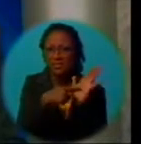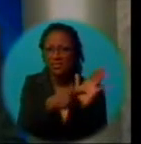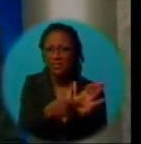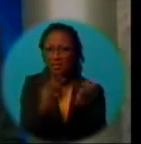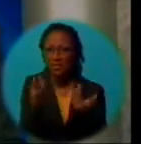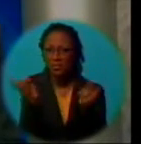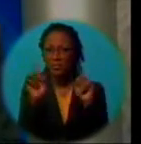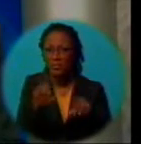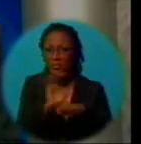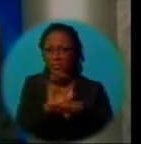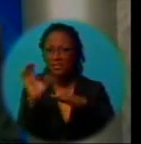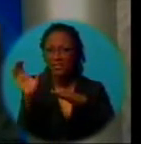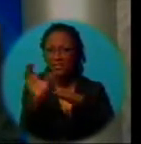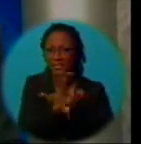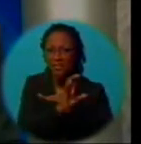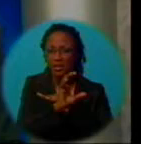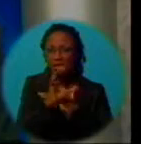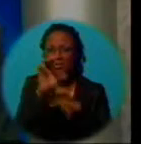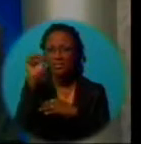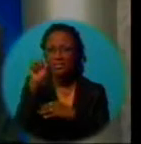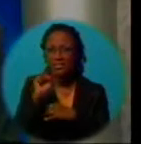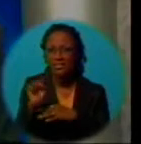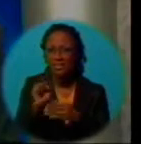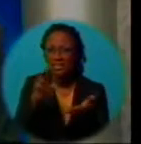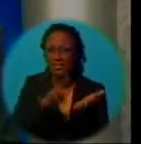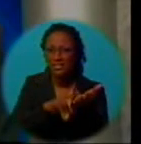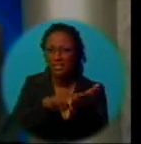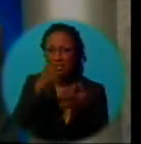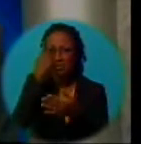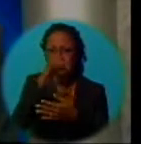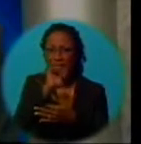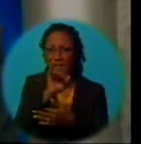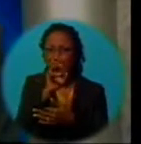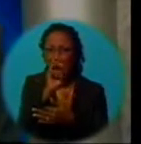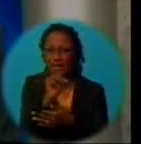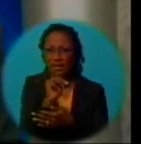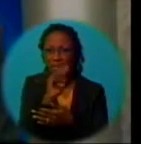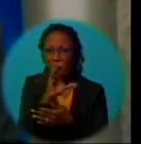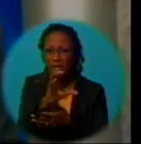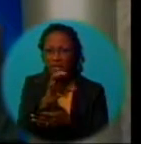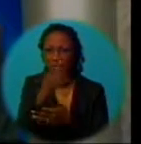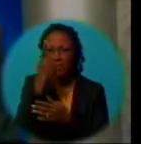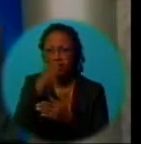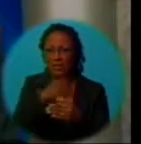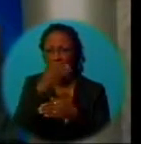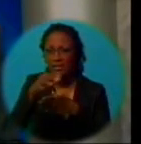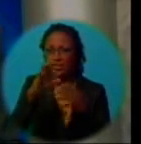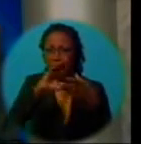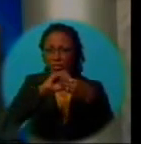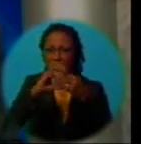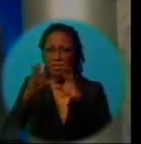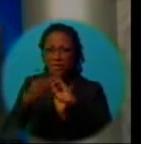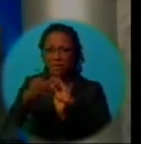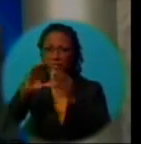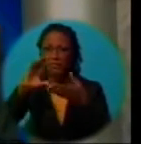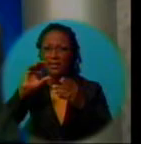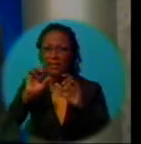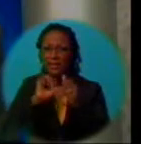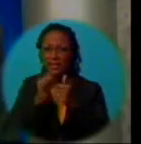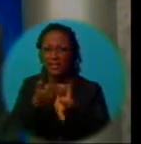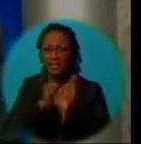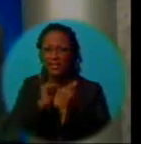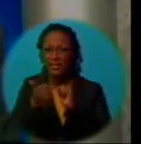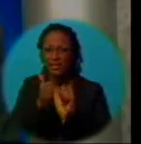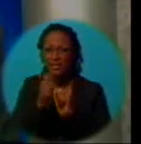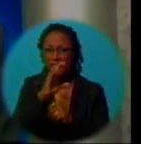stations, who signed on with international media content for next year's Olympic Games. The Caribbean Broadcasting Corporation is one of